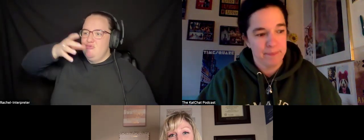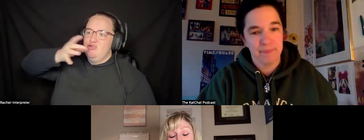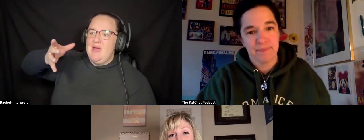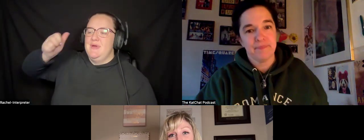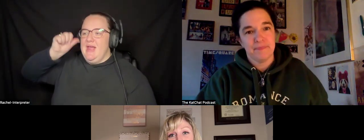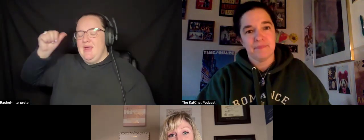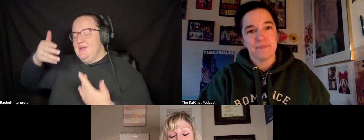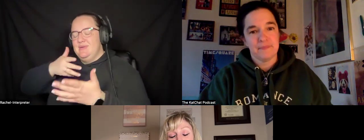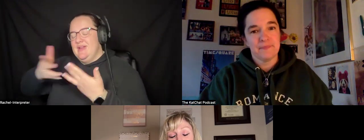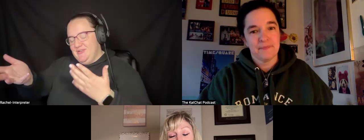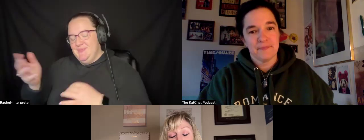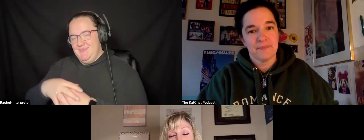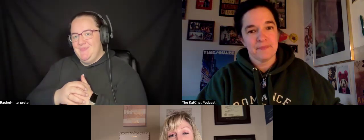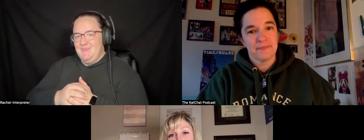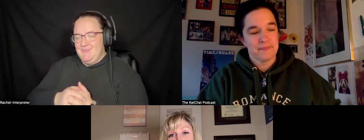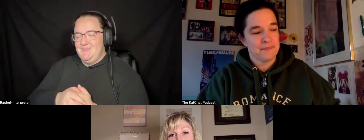anybody.